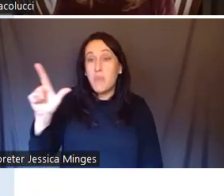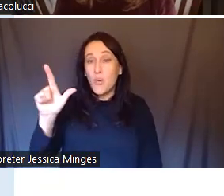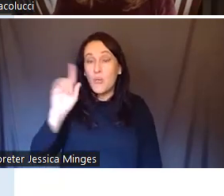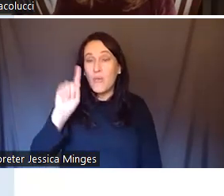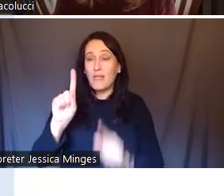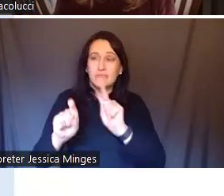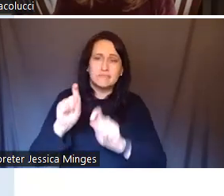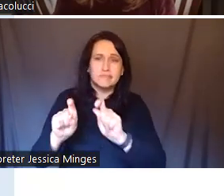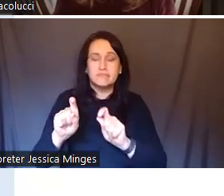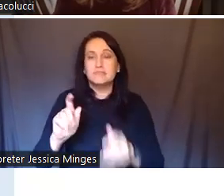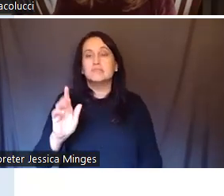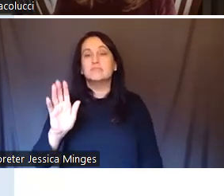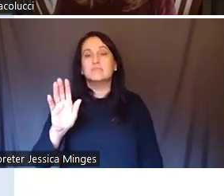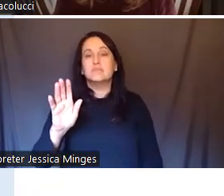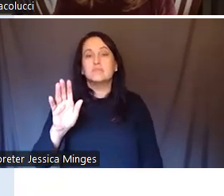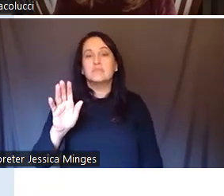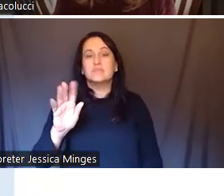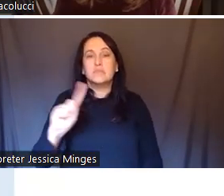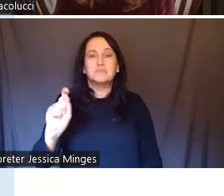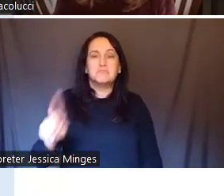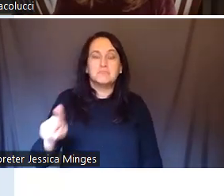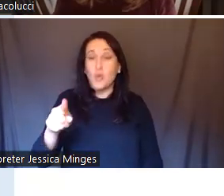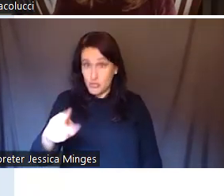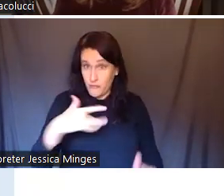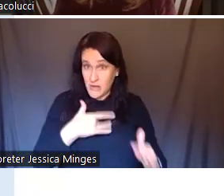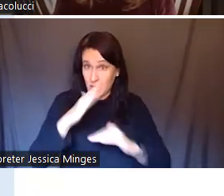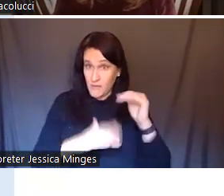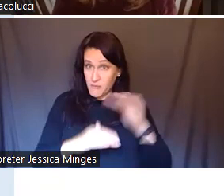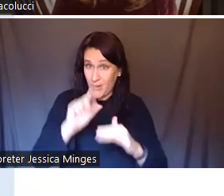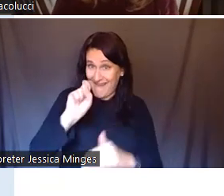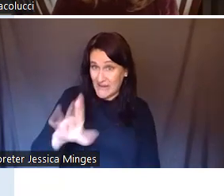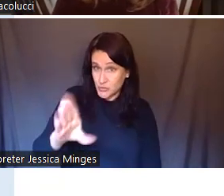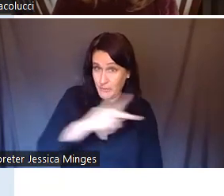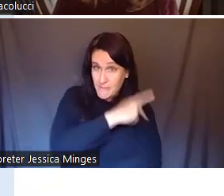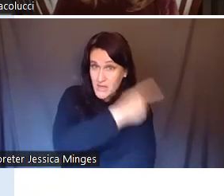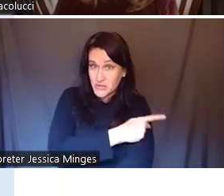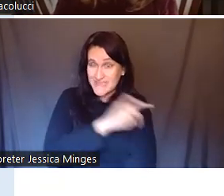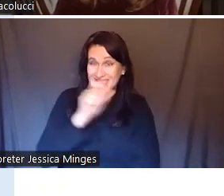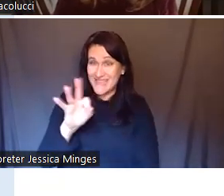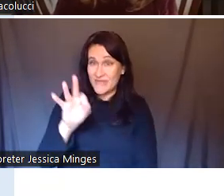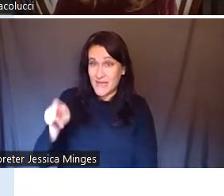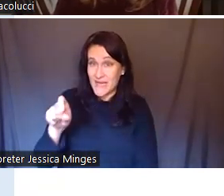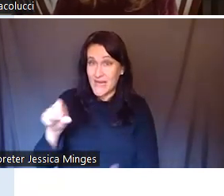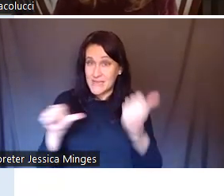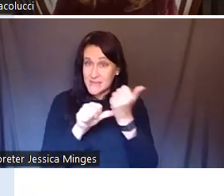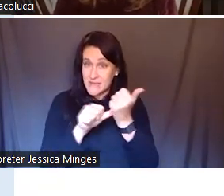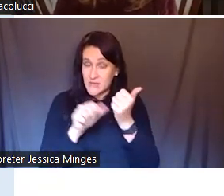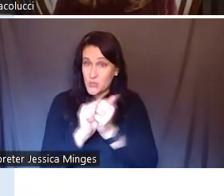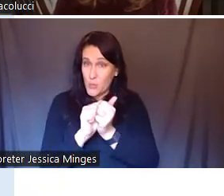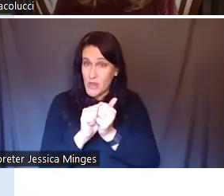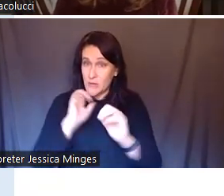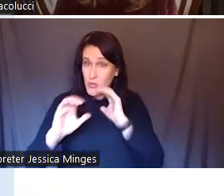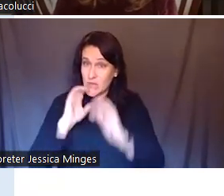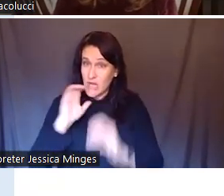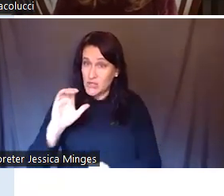you the question, do you feel comfortable asking your patients if they need assistance with